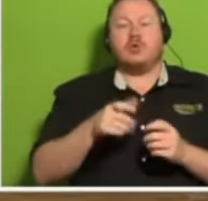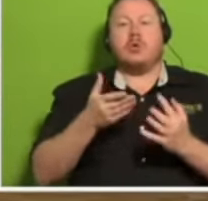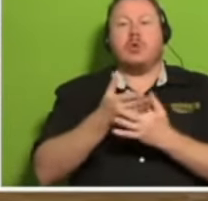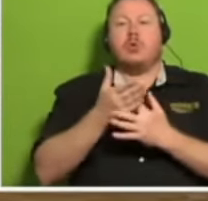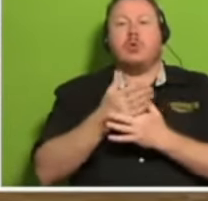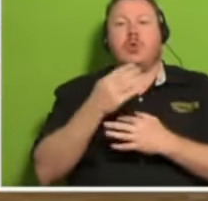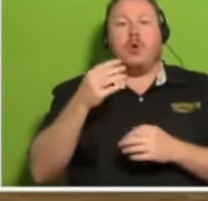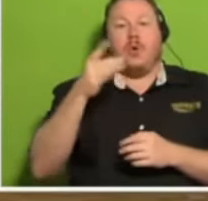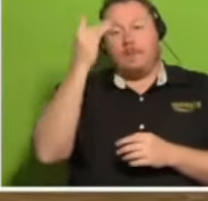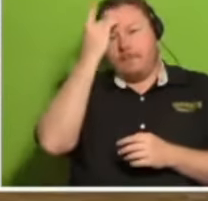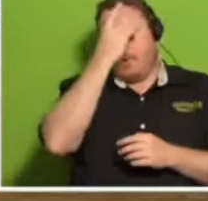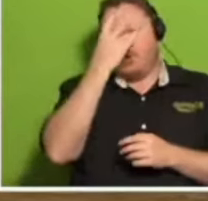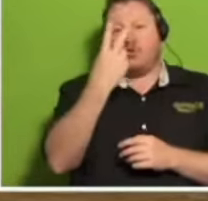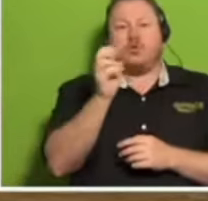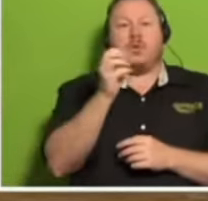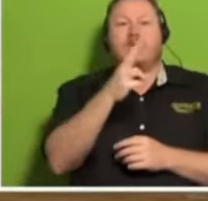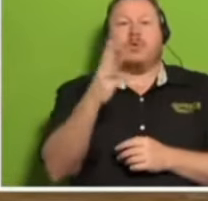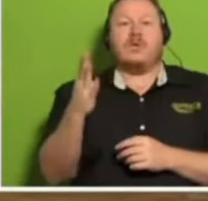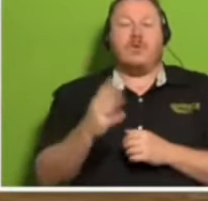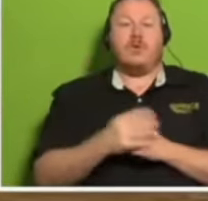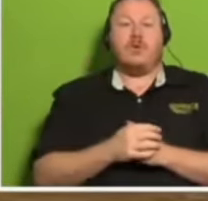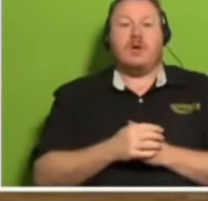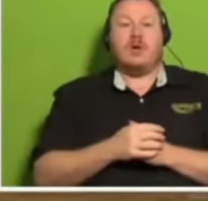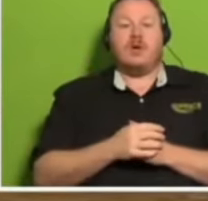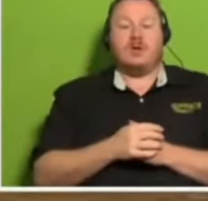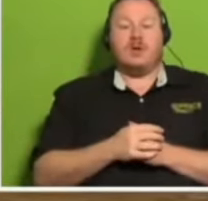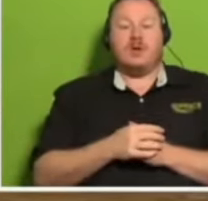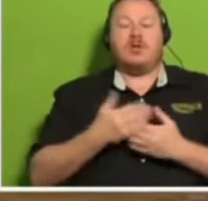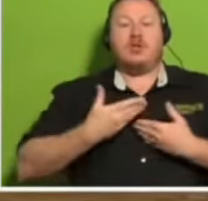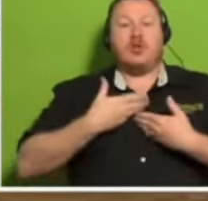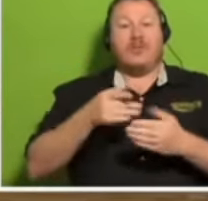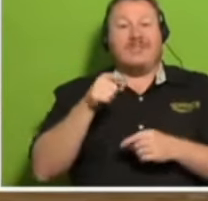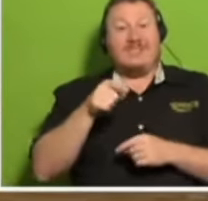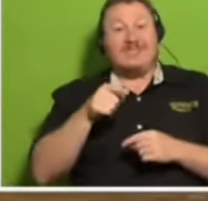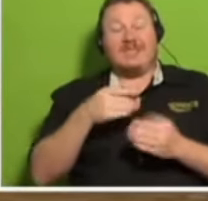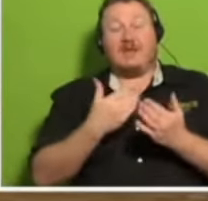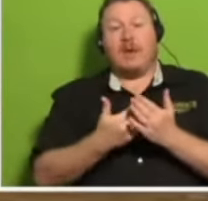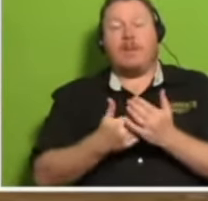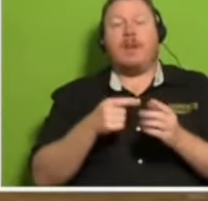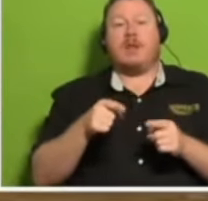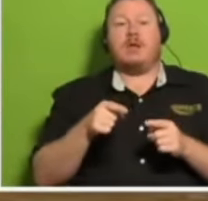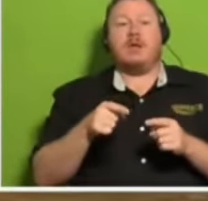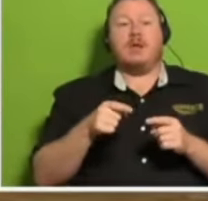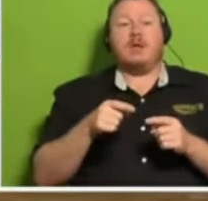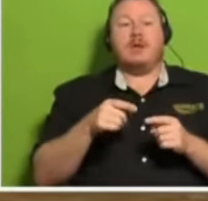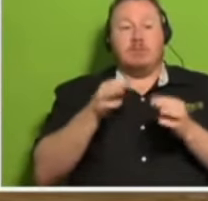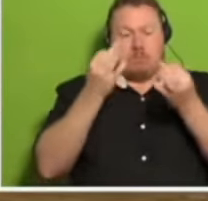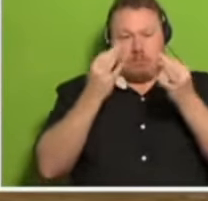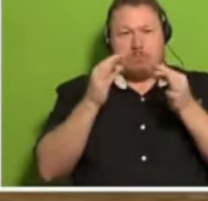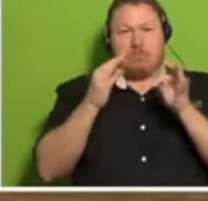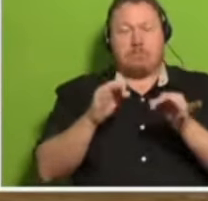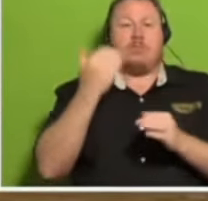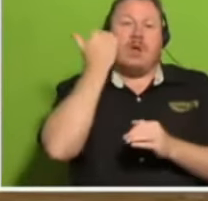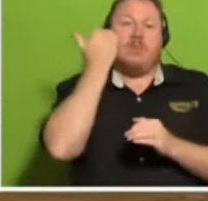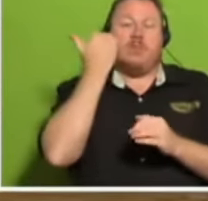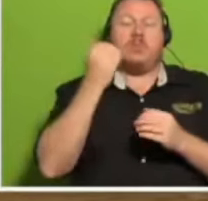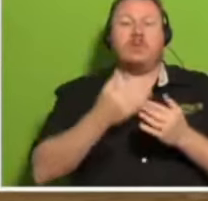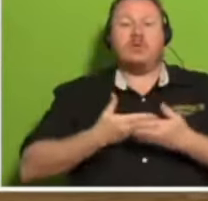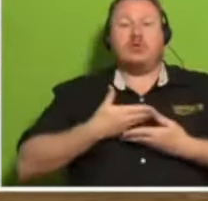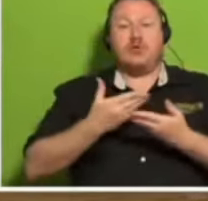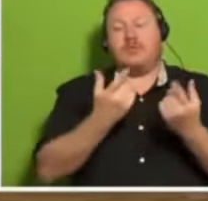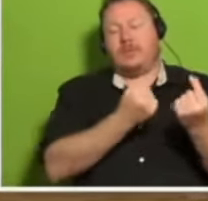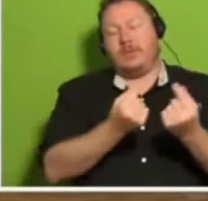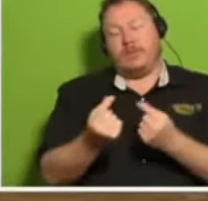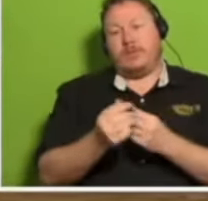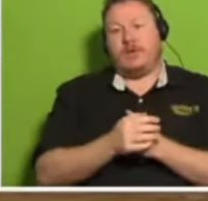2024. It offers a range of e-services, enhancing the accessibility and efficiency of government services. In the